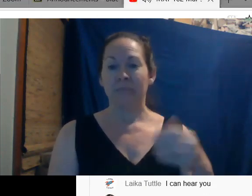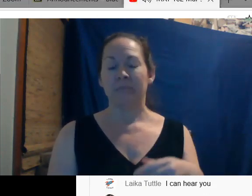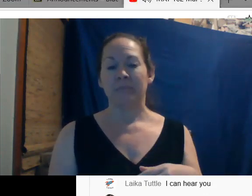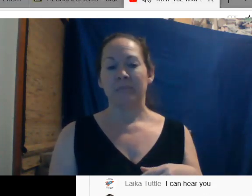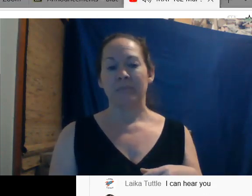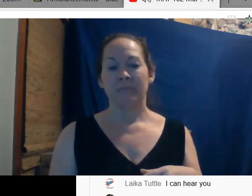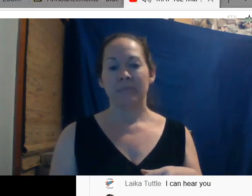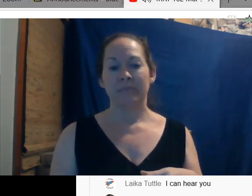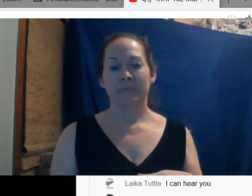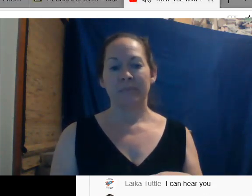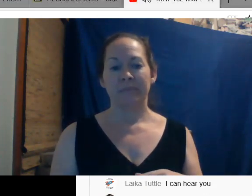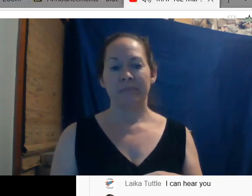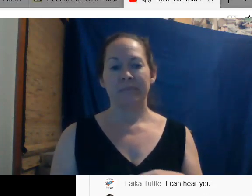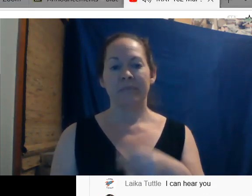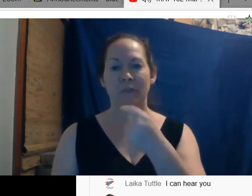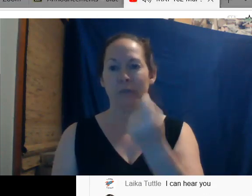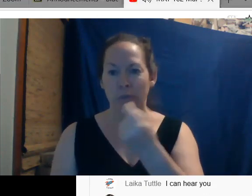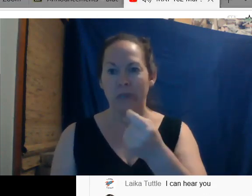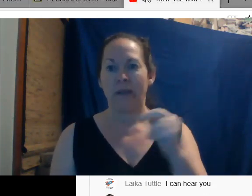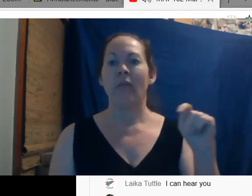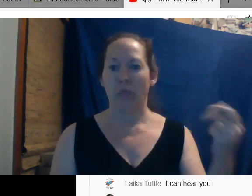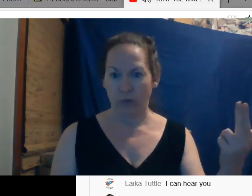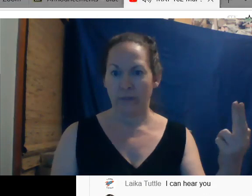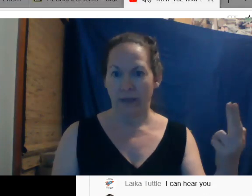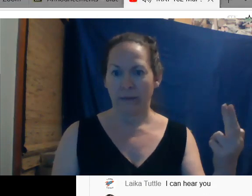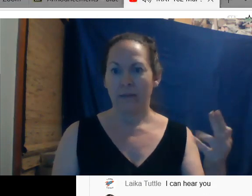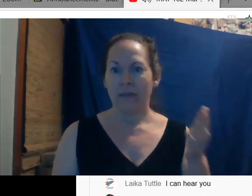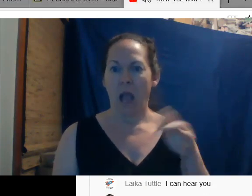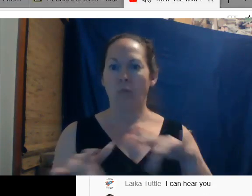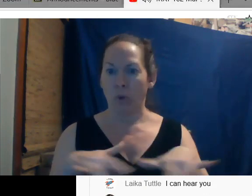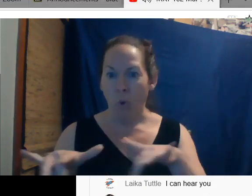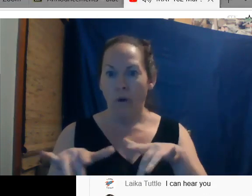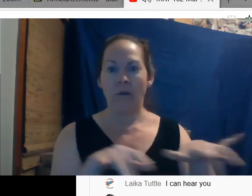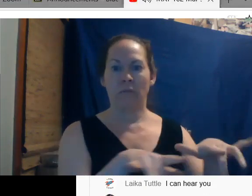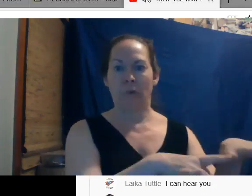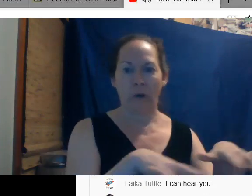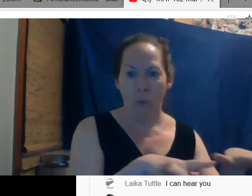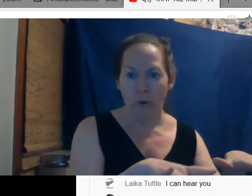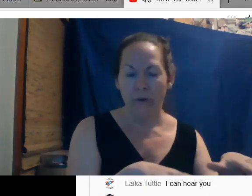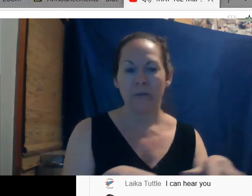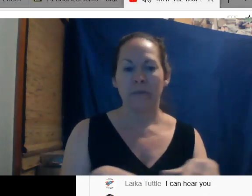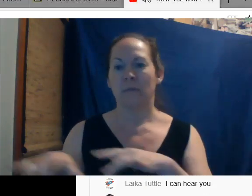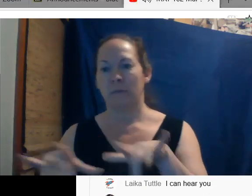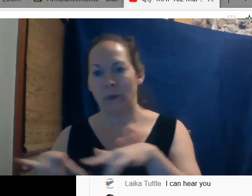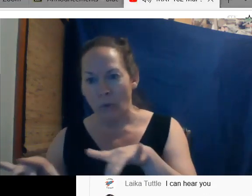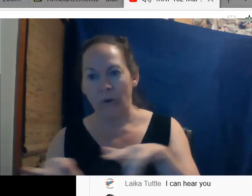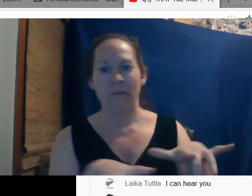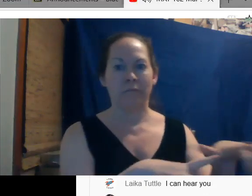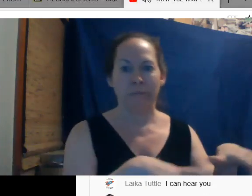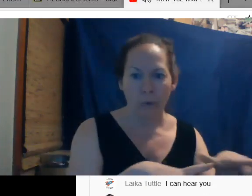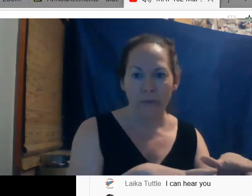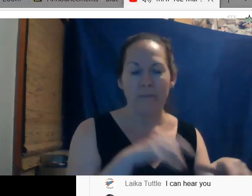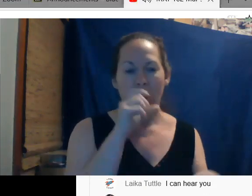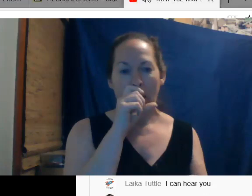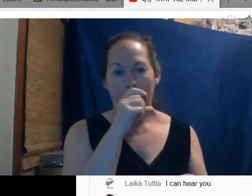lectures of material, Tuesdays and Thursdays. I recorded Tuesday and Thursday, and then I also record those 2 things again Thursday evenings.